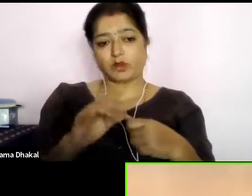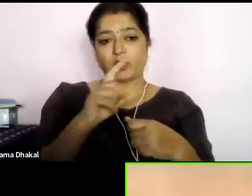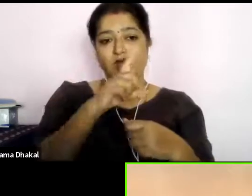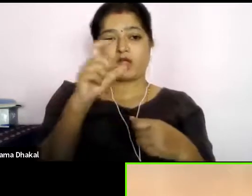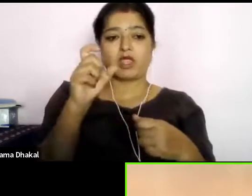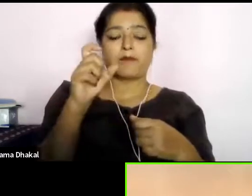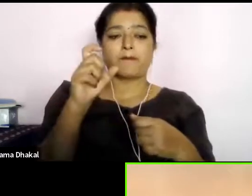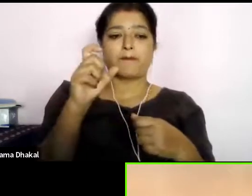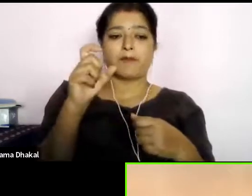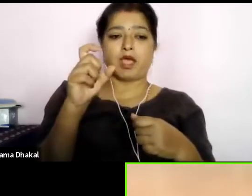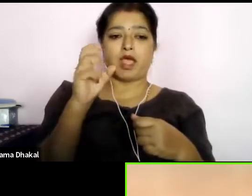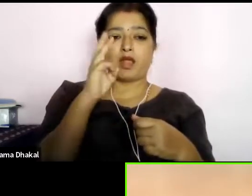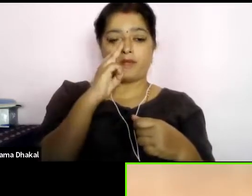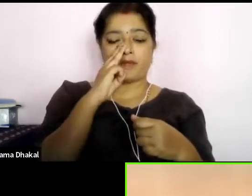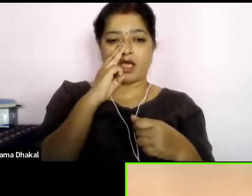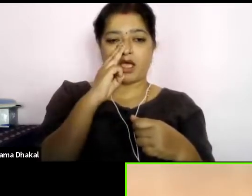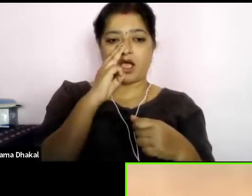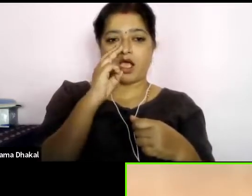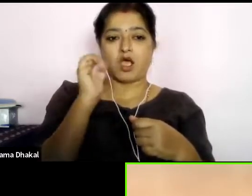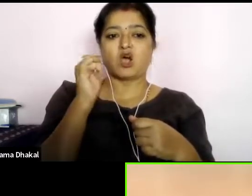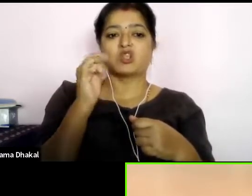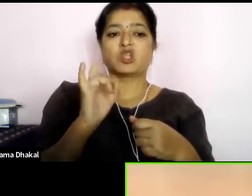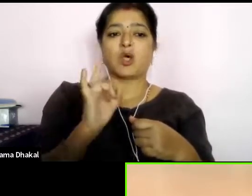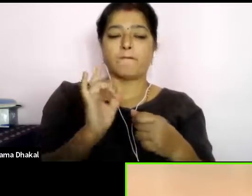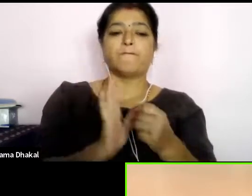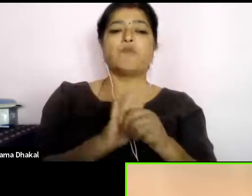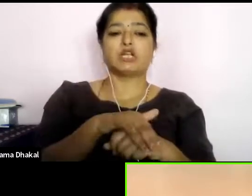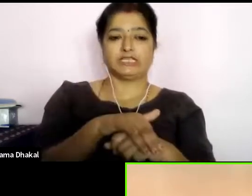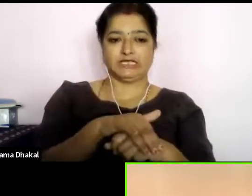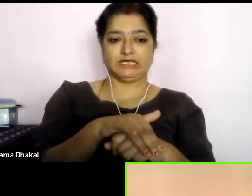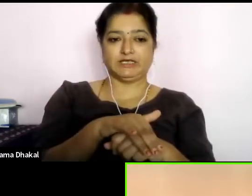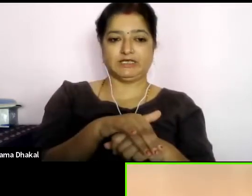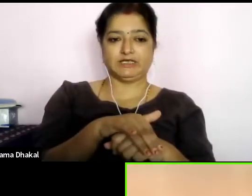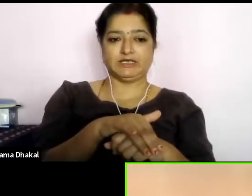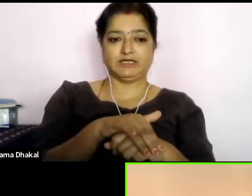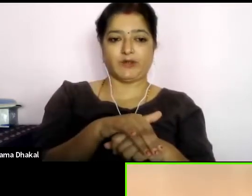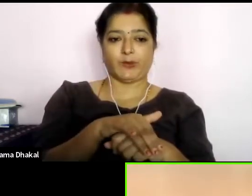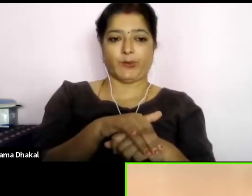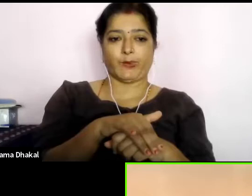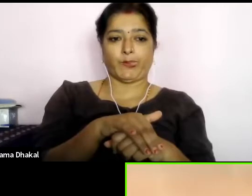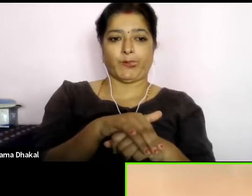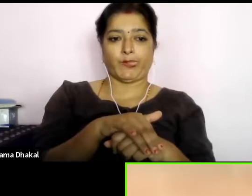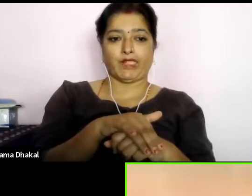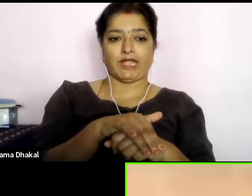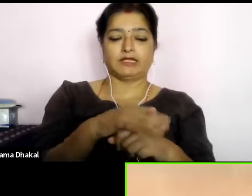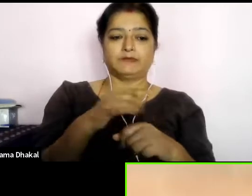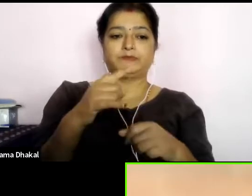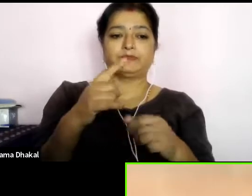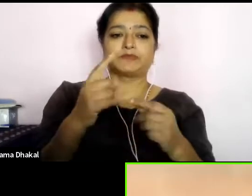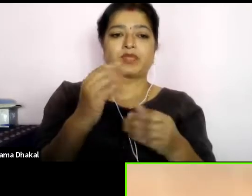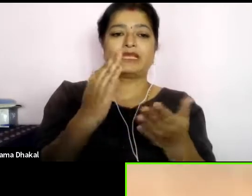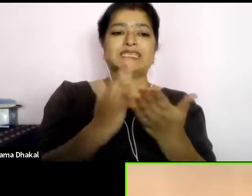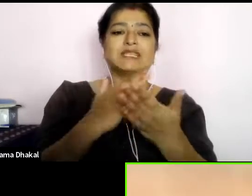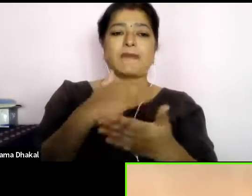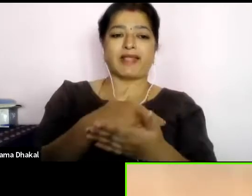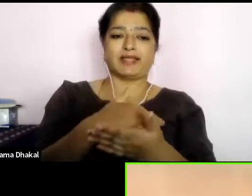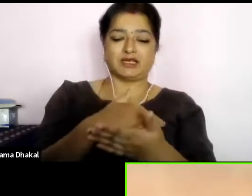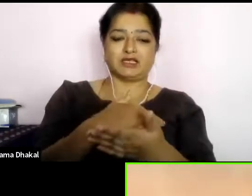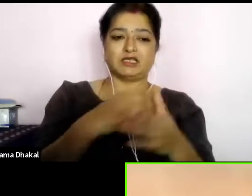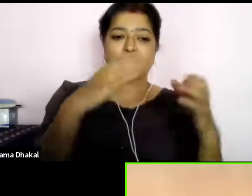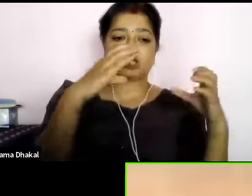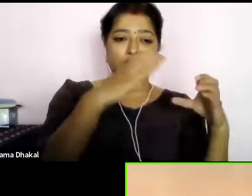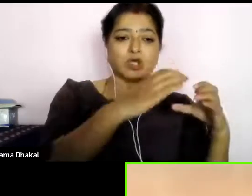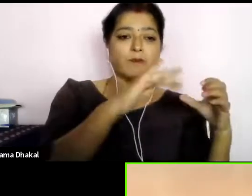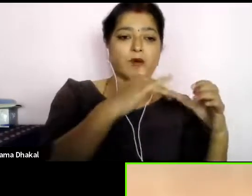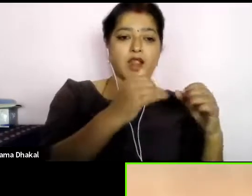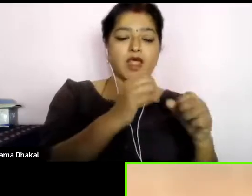marginalized groups are very much in an aggravated form. So in this regard, I would say that we work on the community